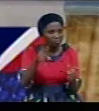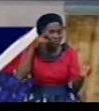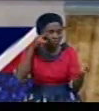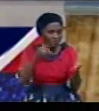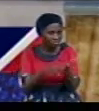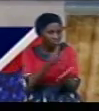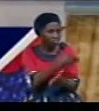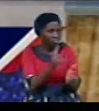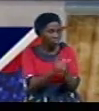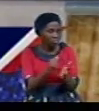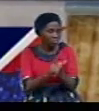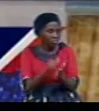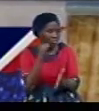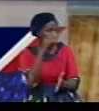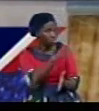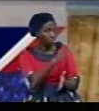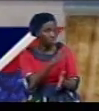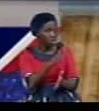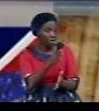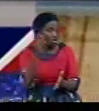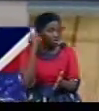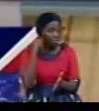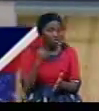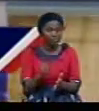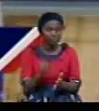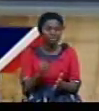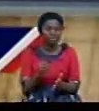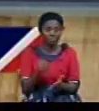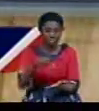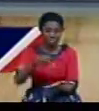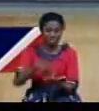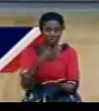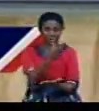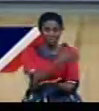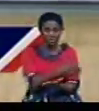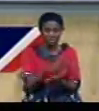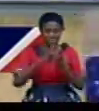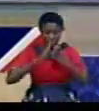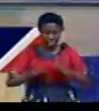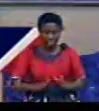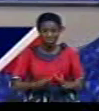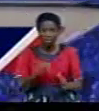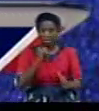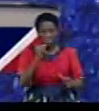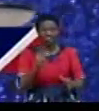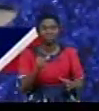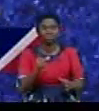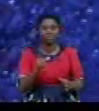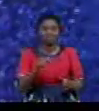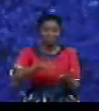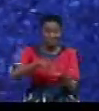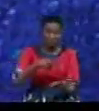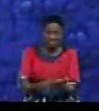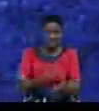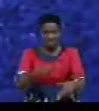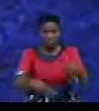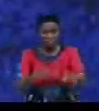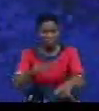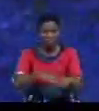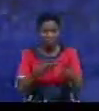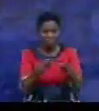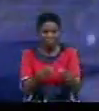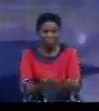was not rolling on the ground but Christ spoke the word and anytime Christ